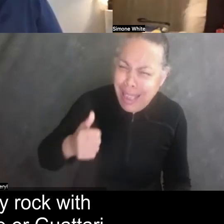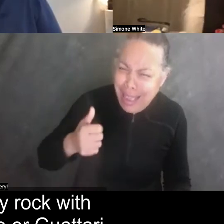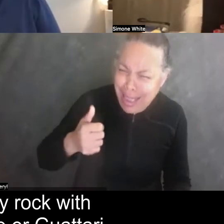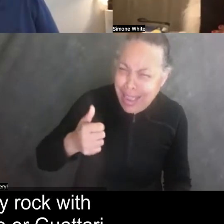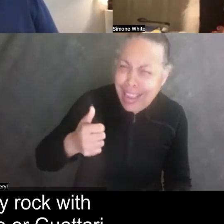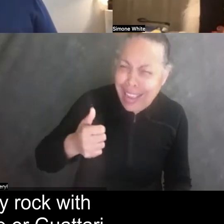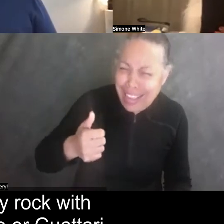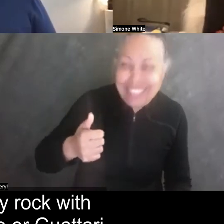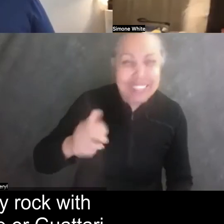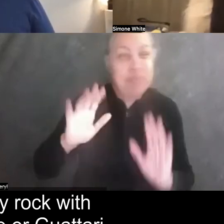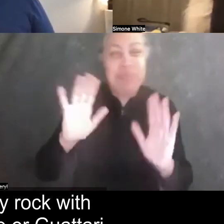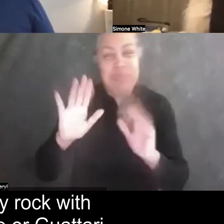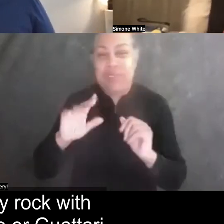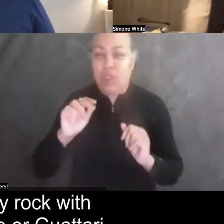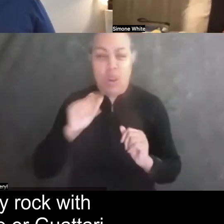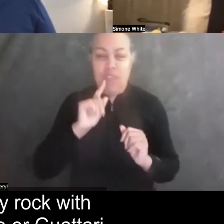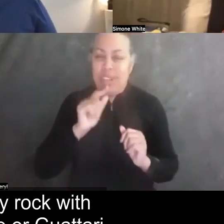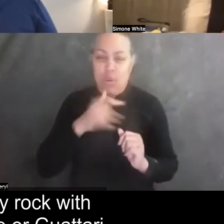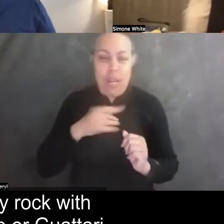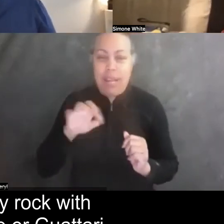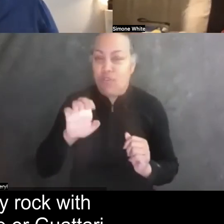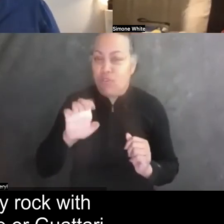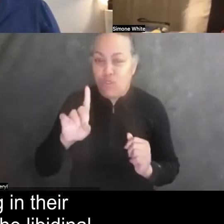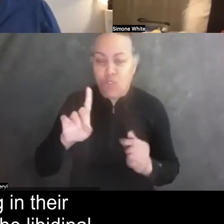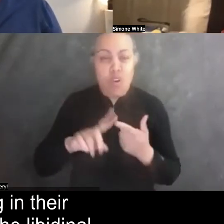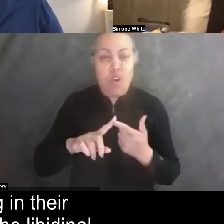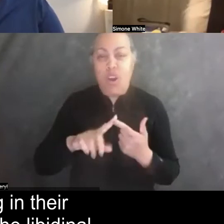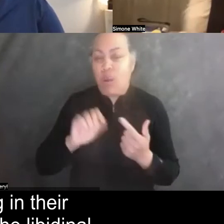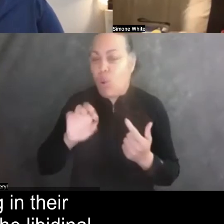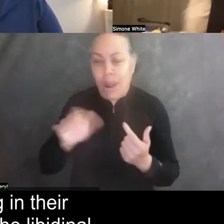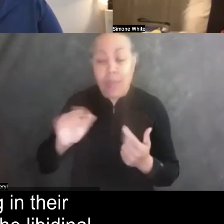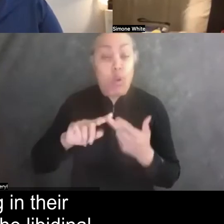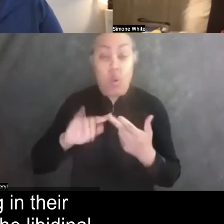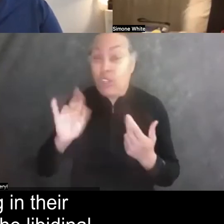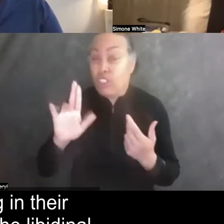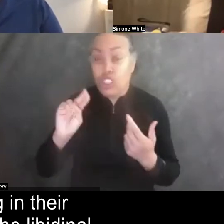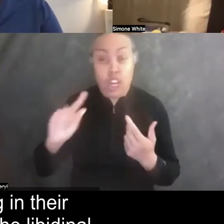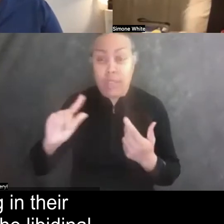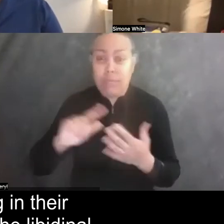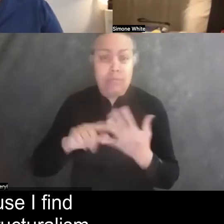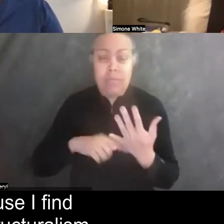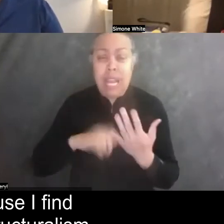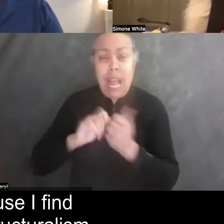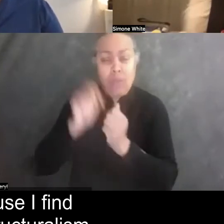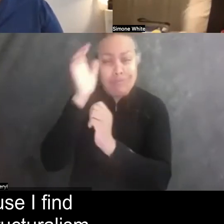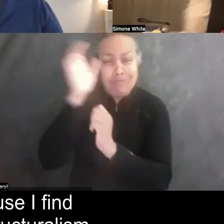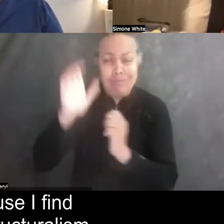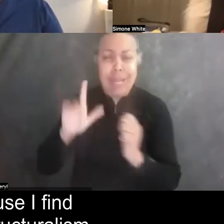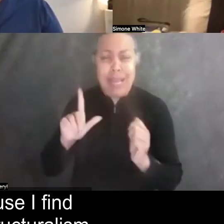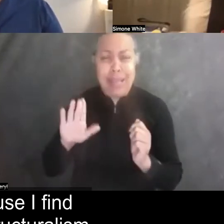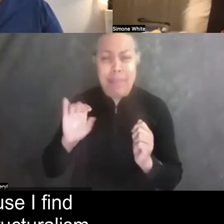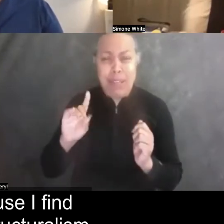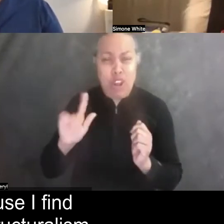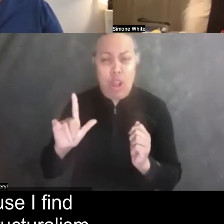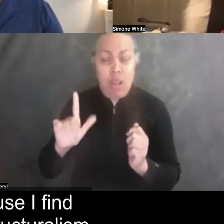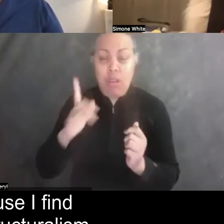No, I don't really rock with Freud or Deleuze-Guattari or even Jung in their conceptions of the libidinal, in part because I find